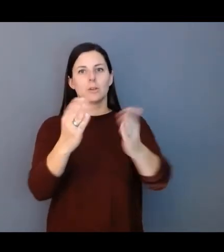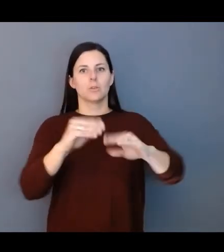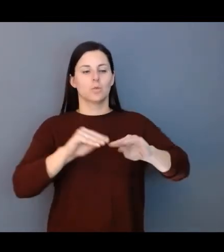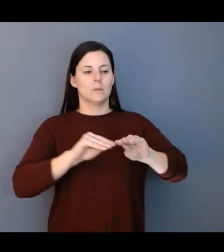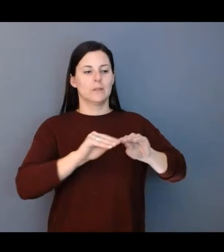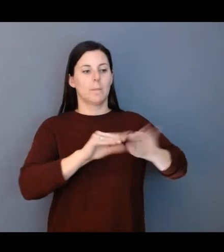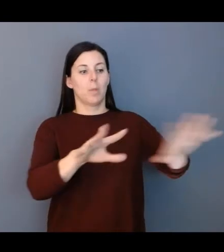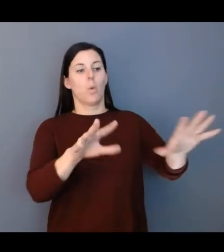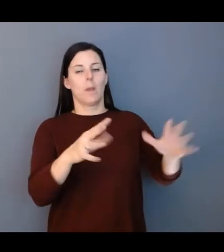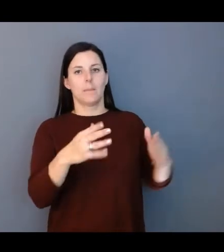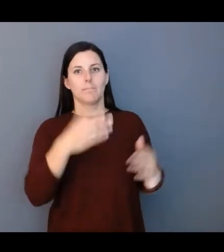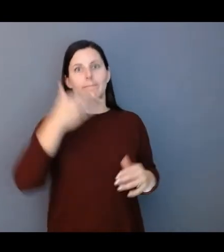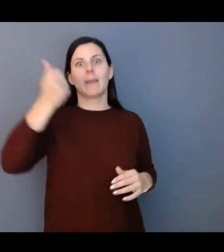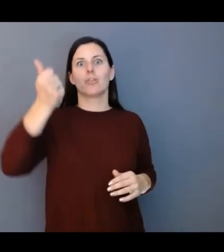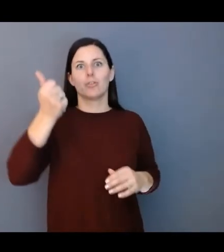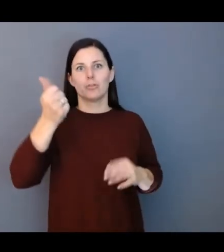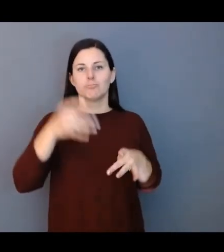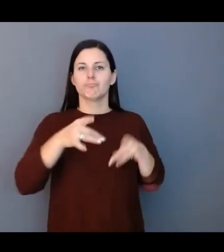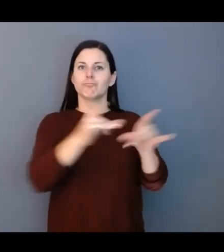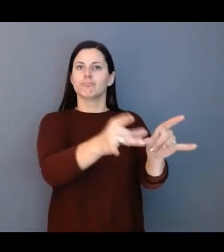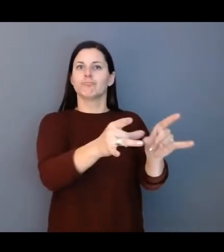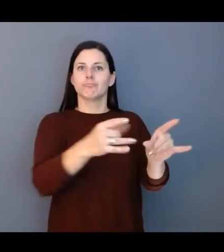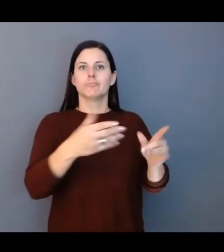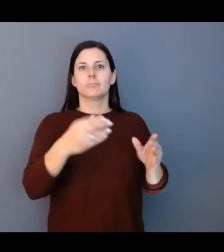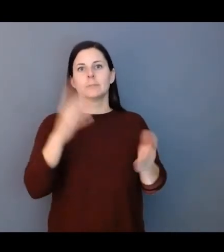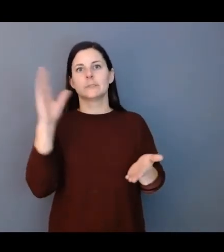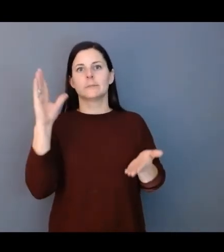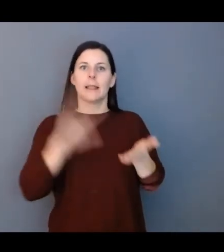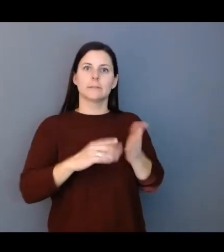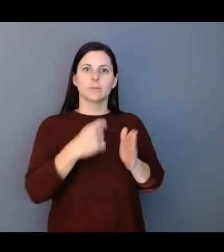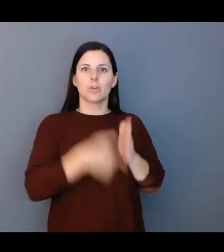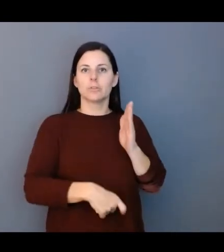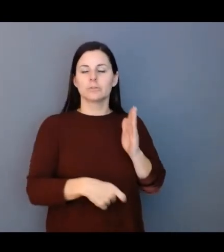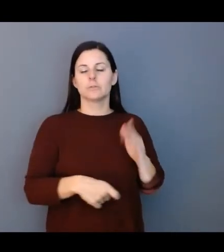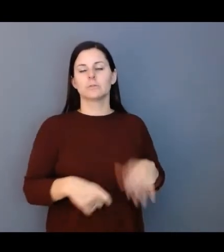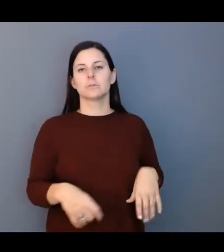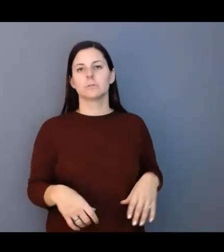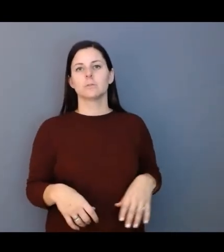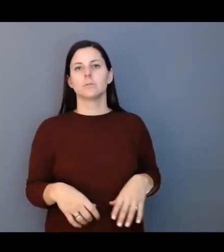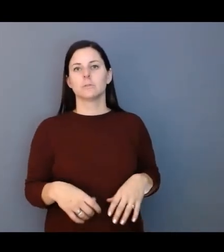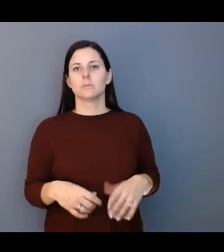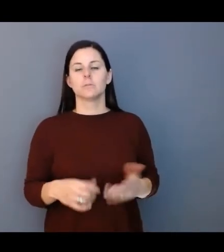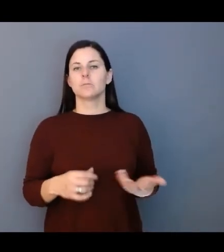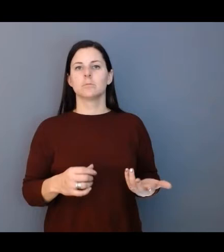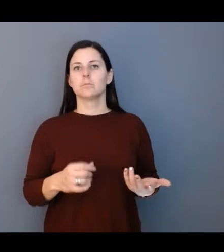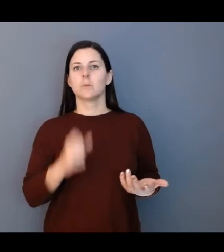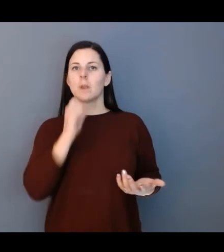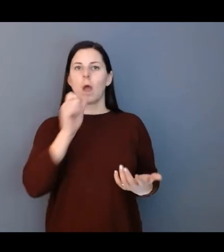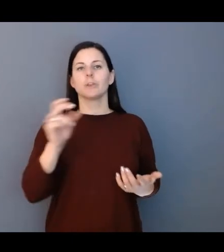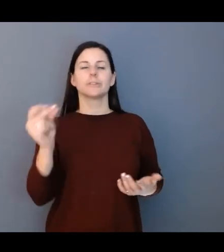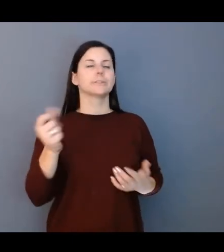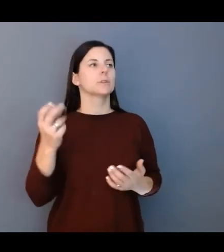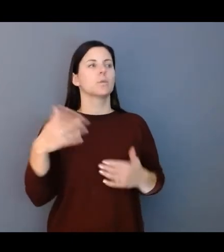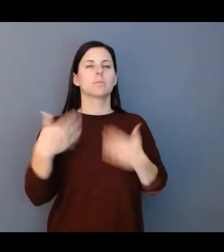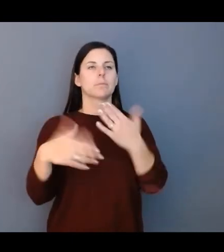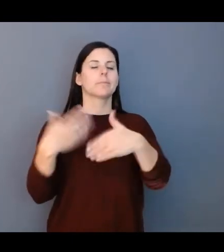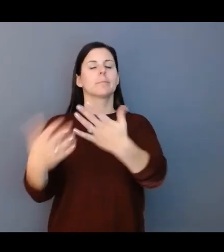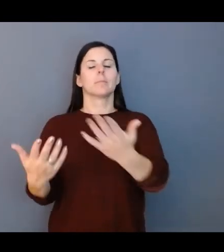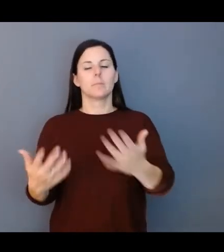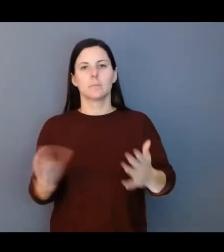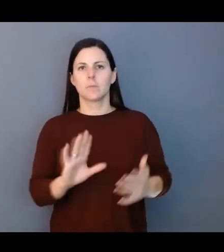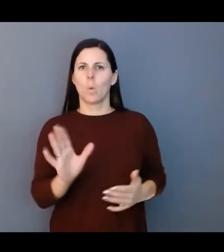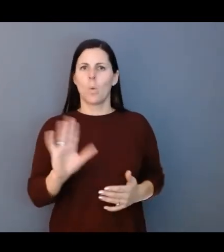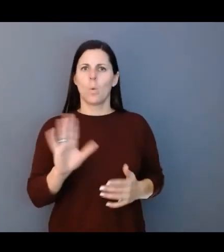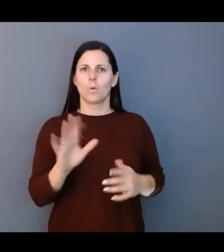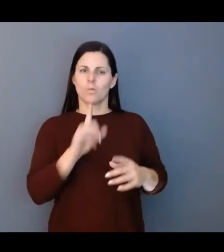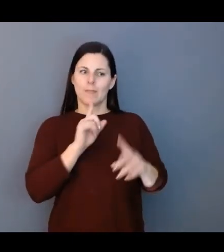can deploy it in a much effective and cost effective way, right? Like it is not just quickly deploying; it is